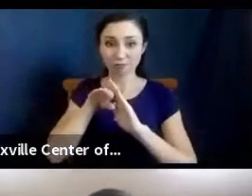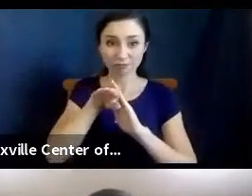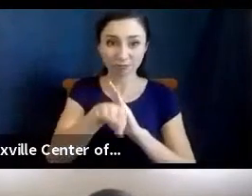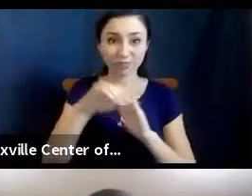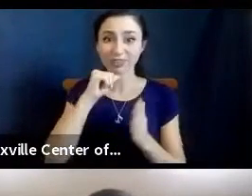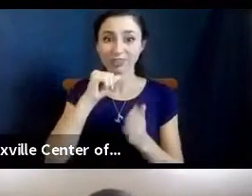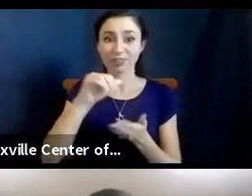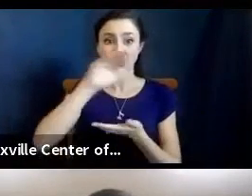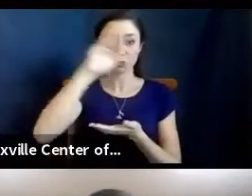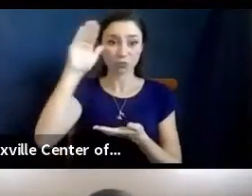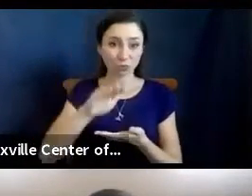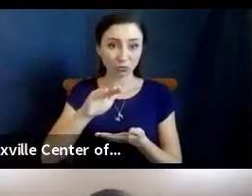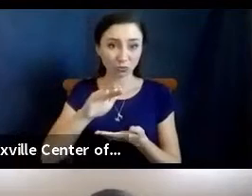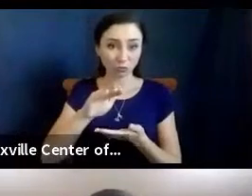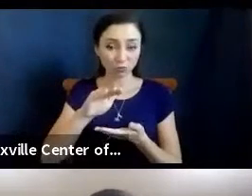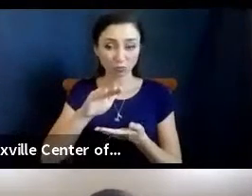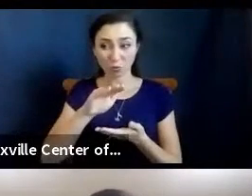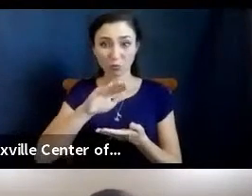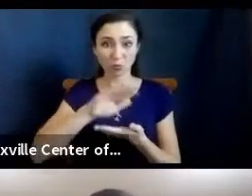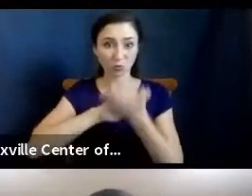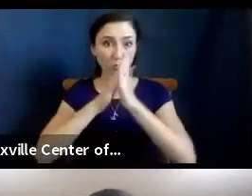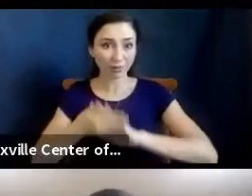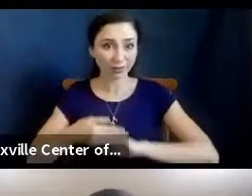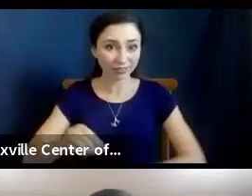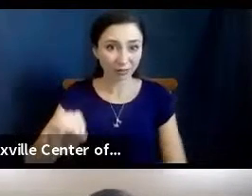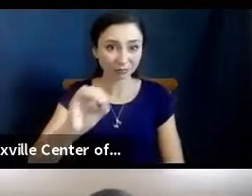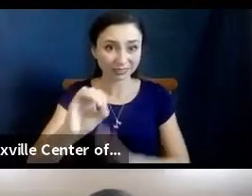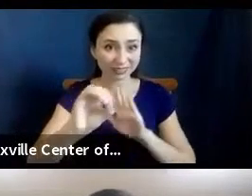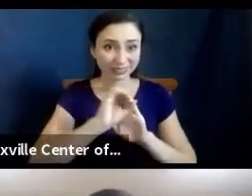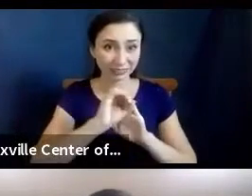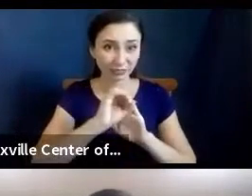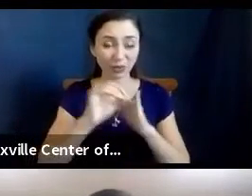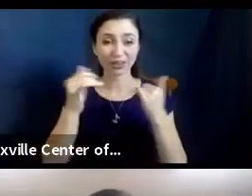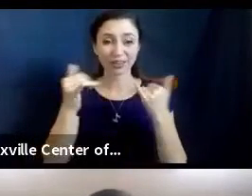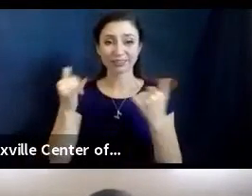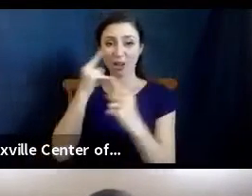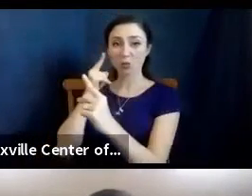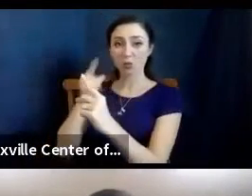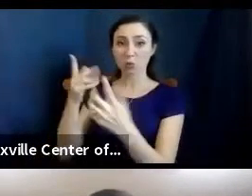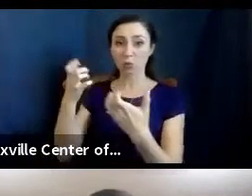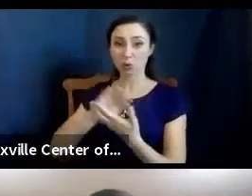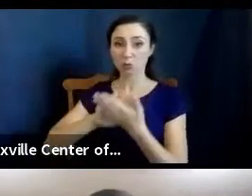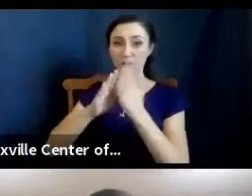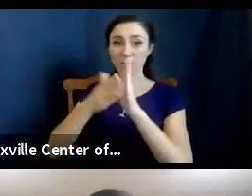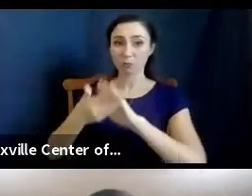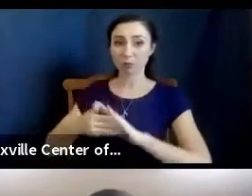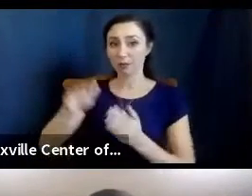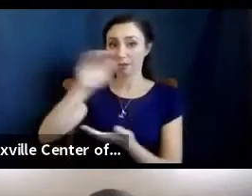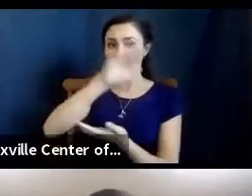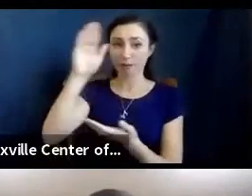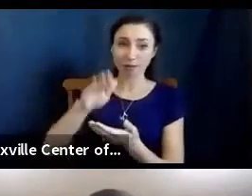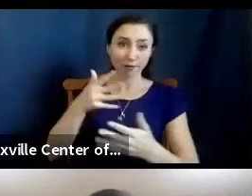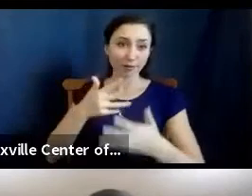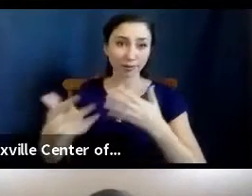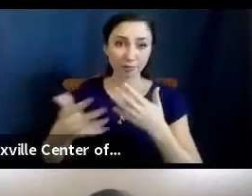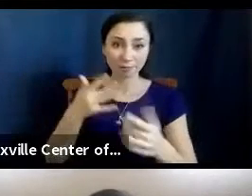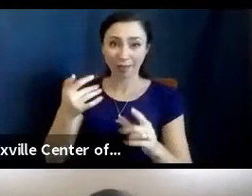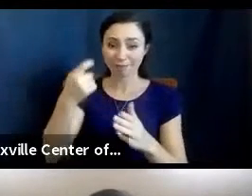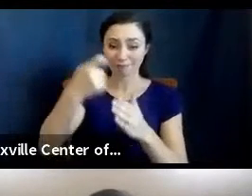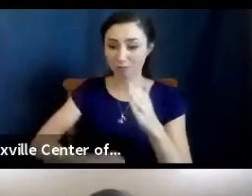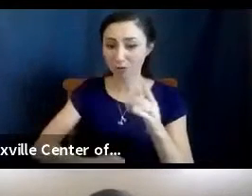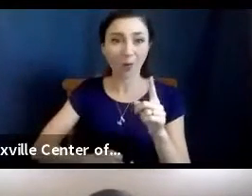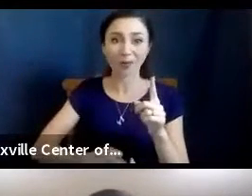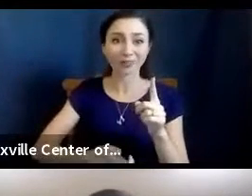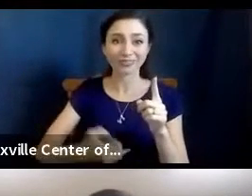infections and death to zero. Over time, the goal has shifted to reducing COVID deaths at any cost, as if it were the only cause of death that